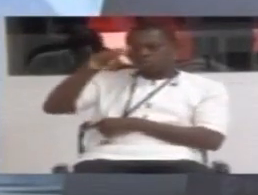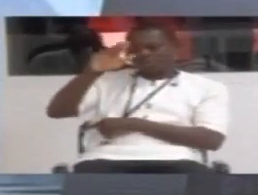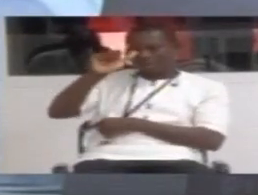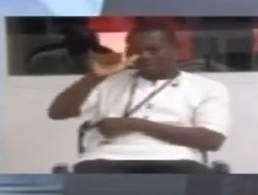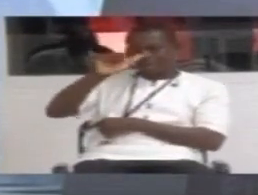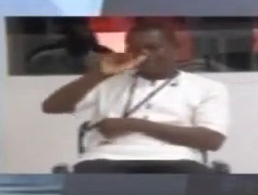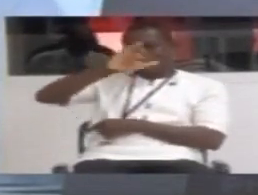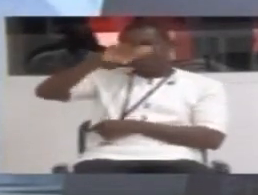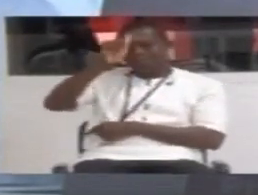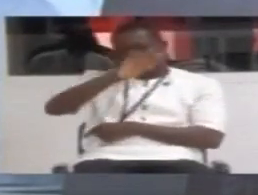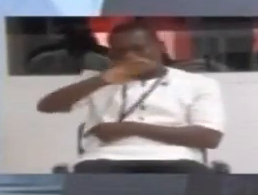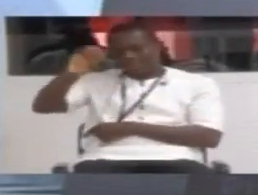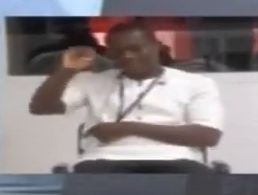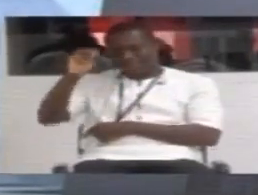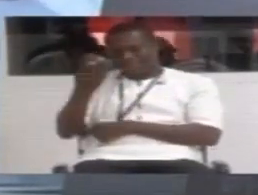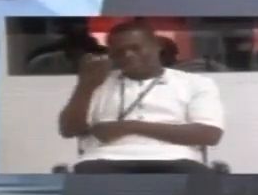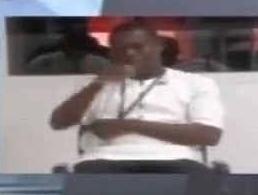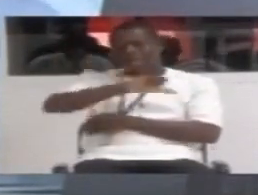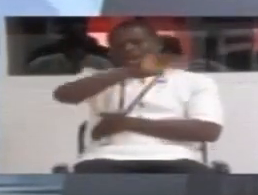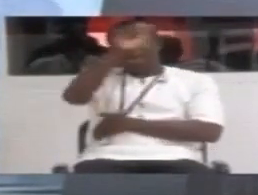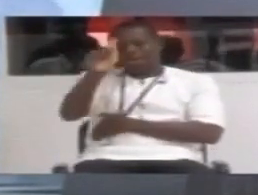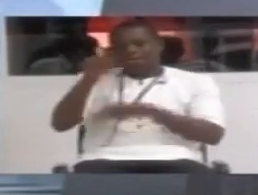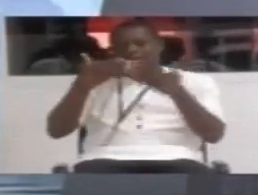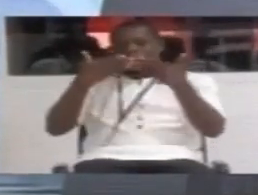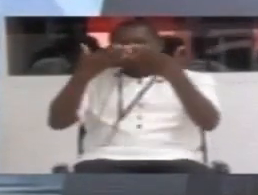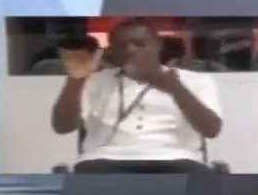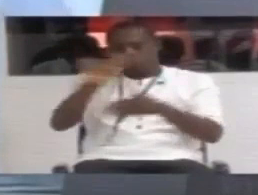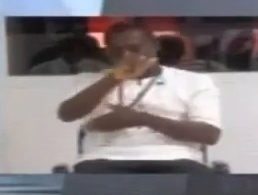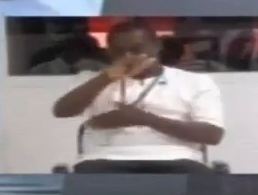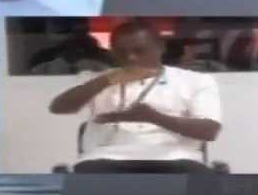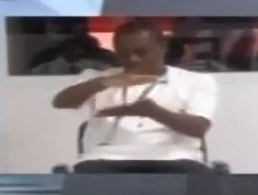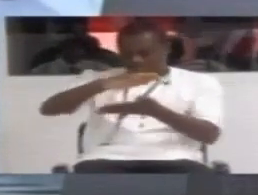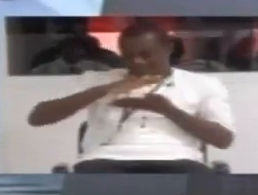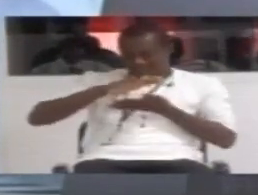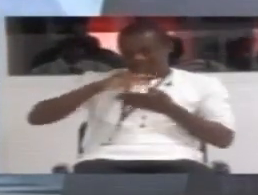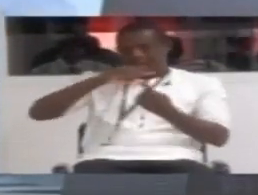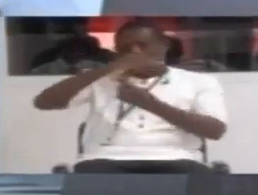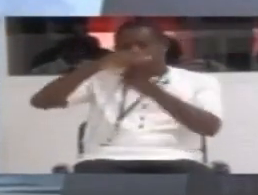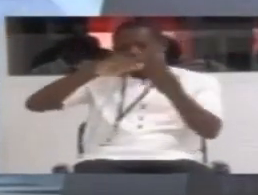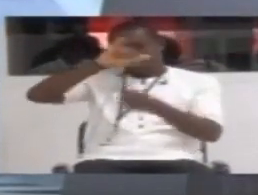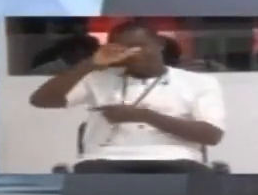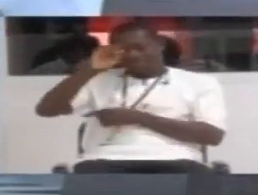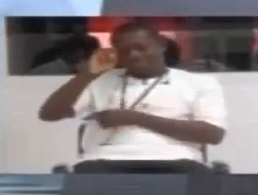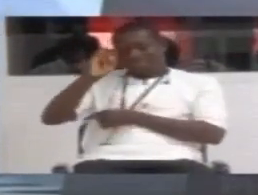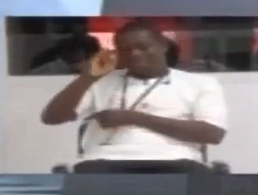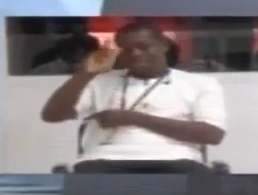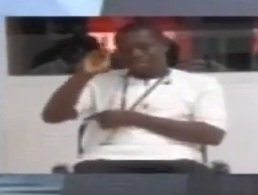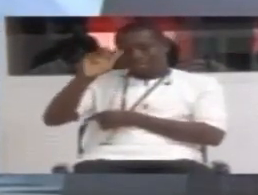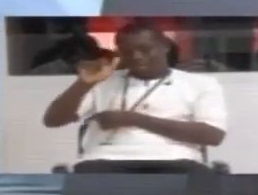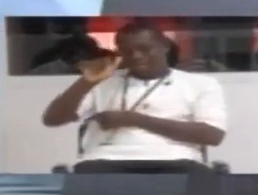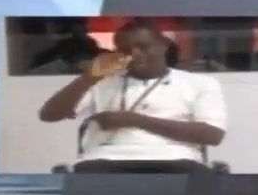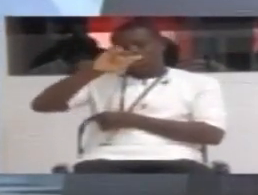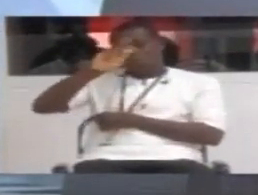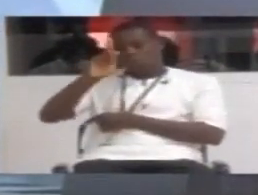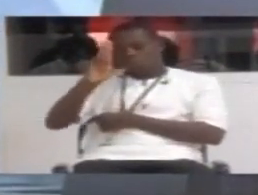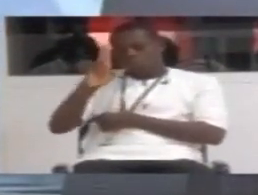Haruna Jammeh. Ak and the information you have received regarding Jassaja Kujabi and Masire Jammeh. Ak xibaar